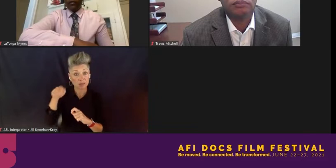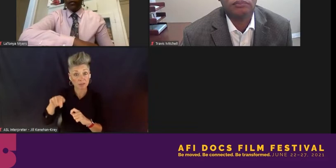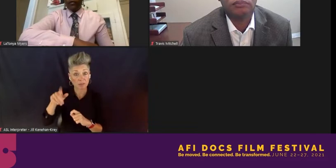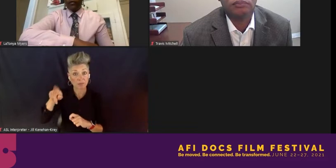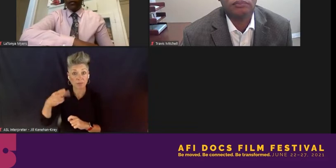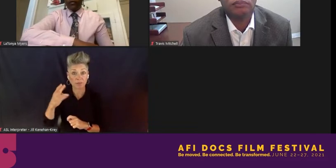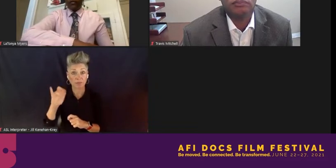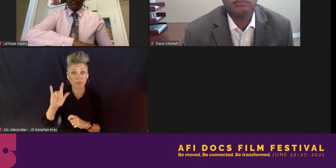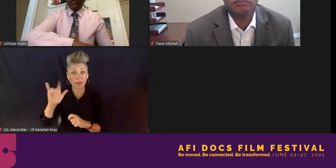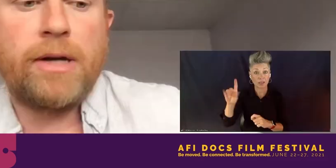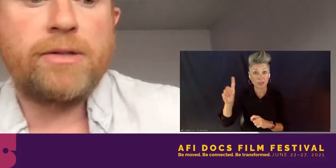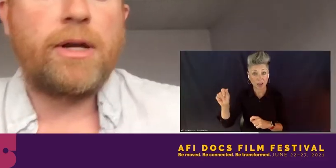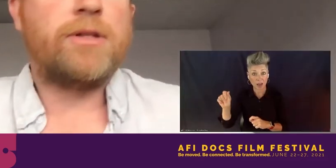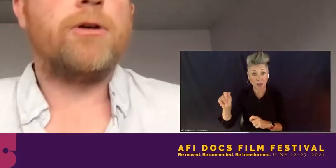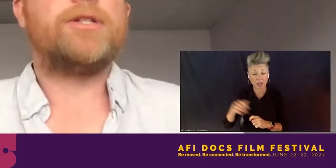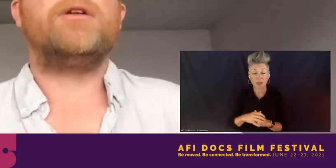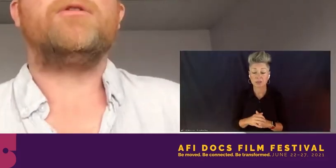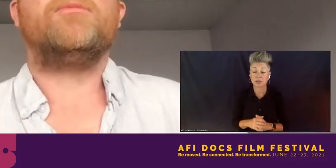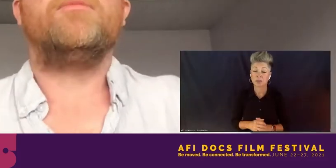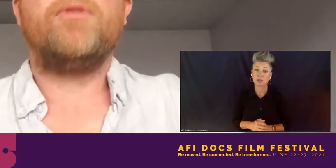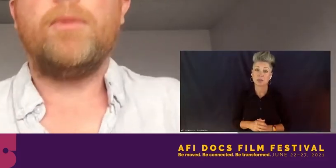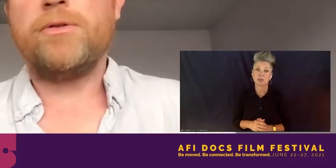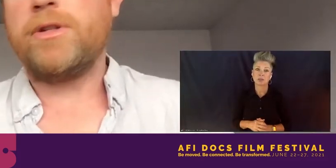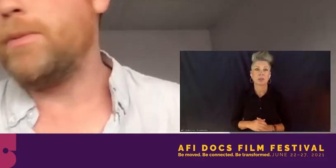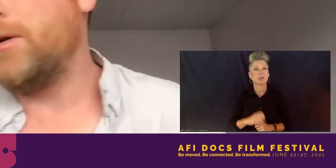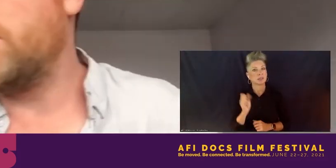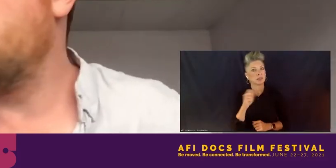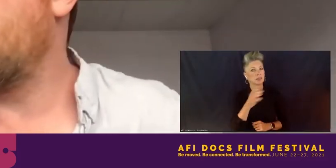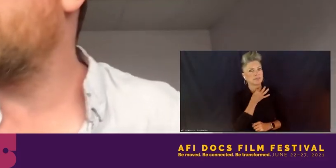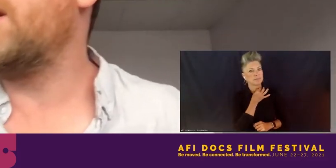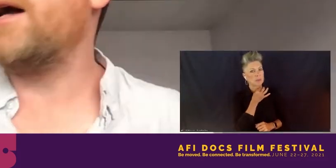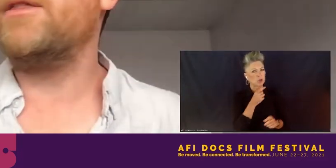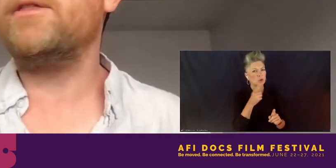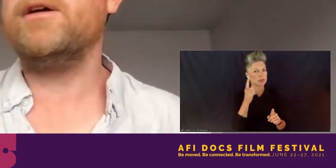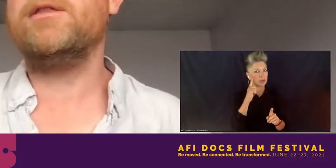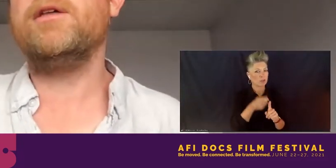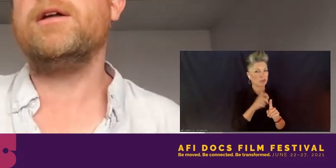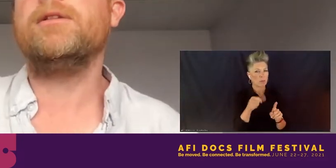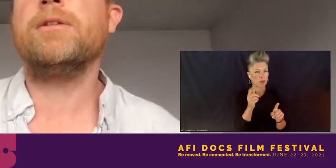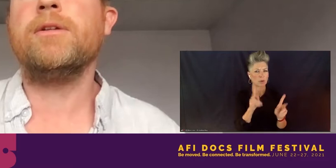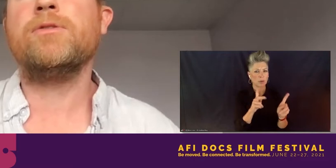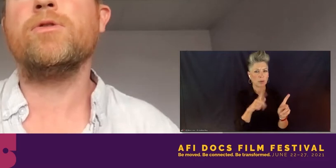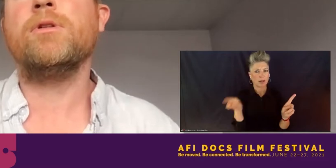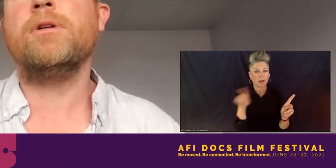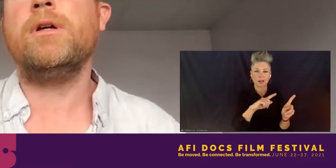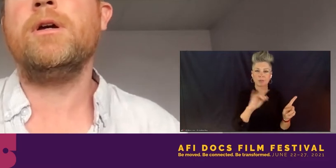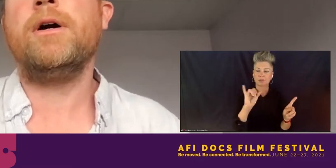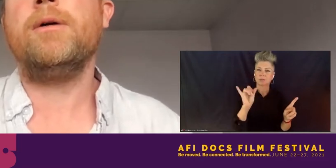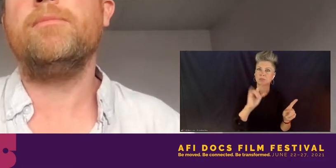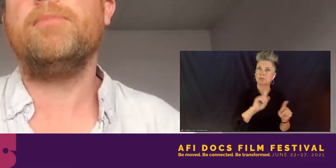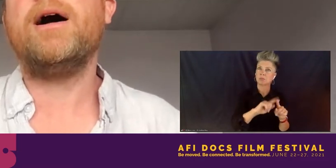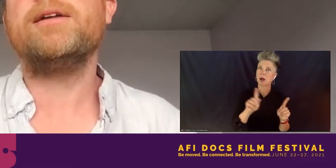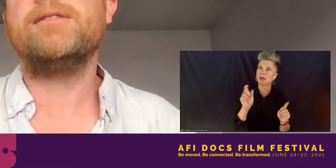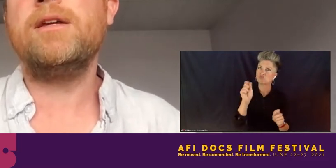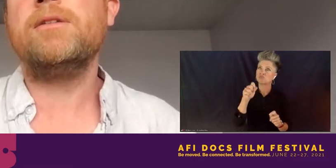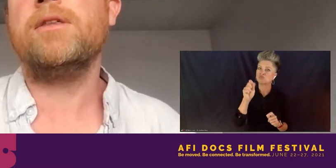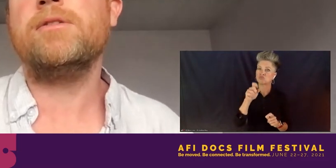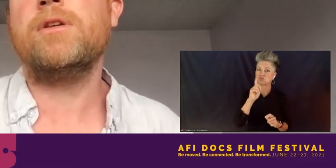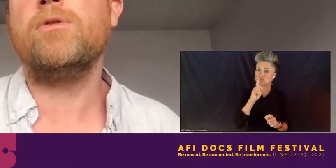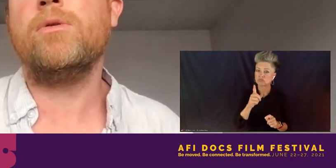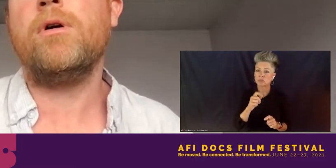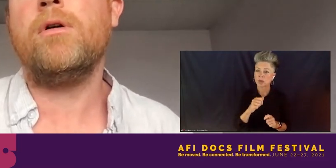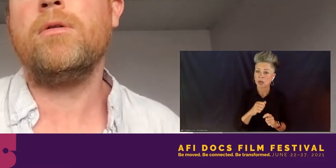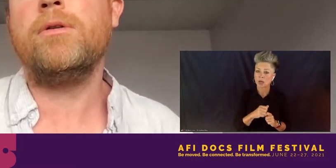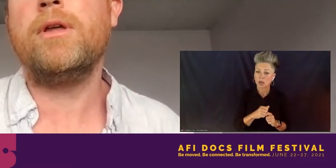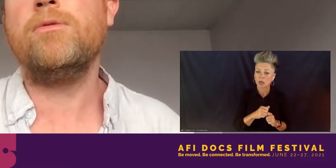Sure, I can kick it off, but yeah, would be as curious to hear from others on the panel, too. I mean, I think that certainly by seeing